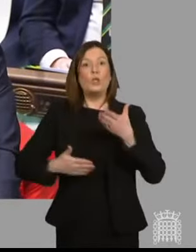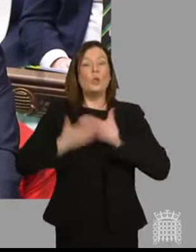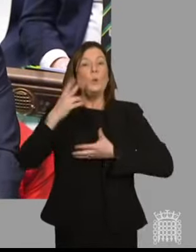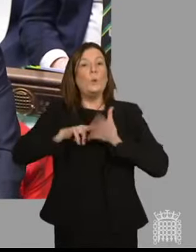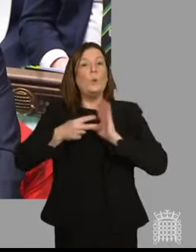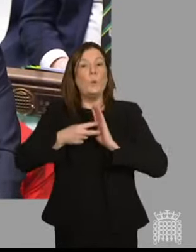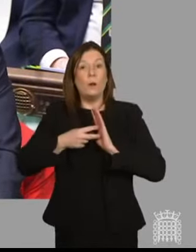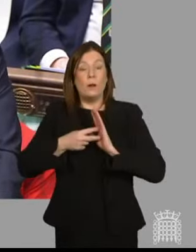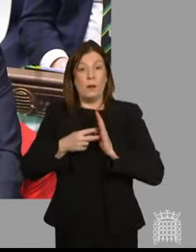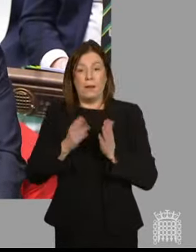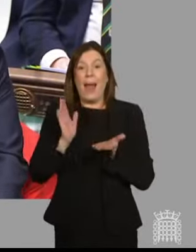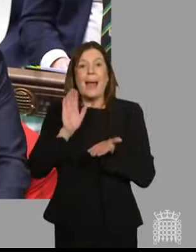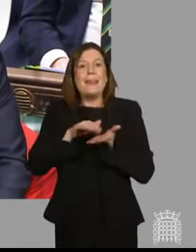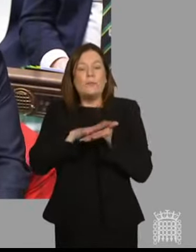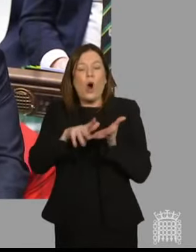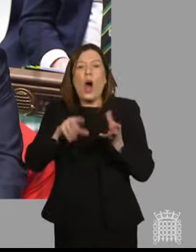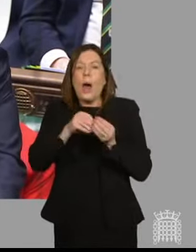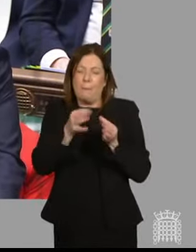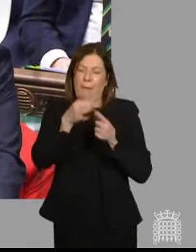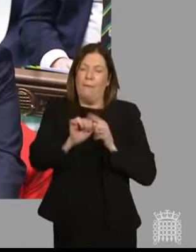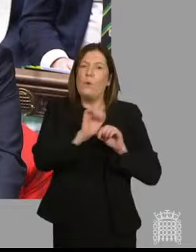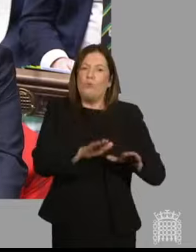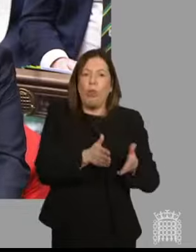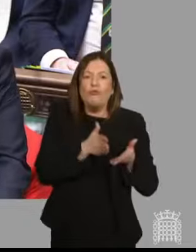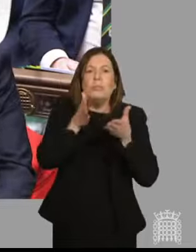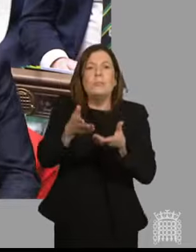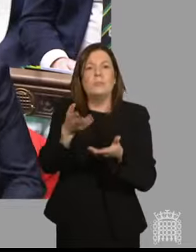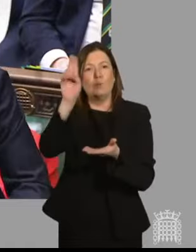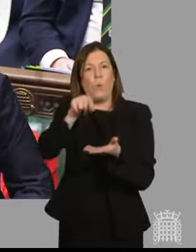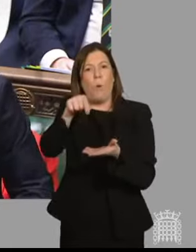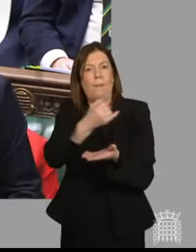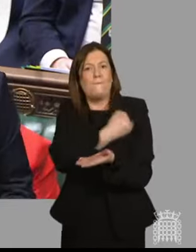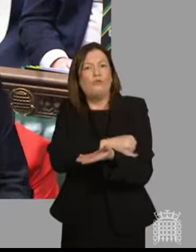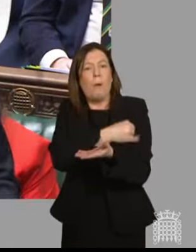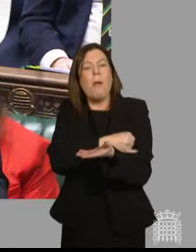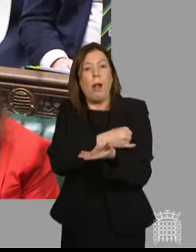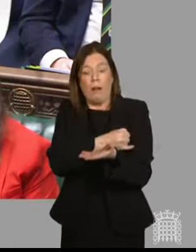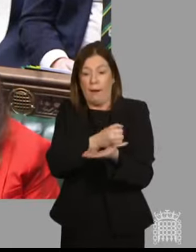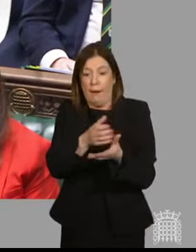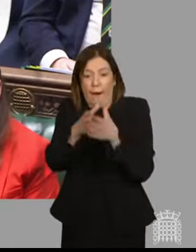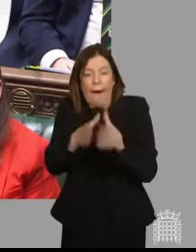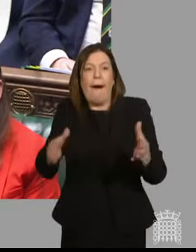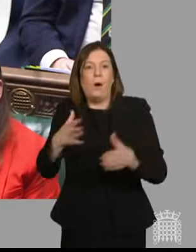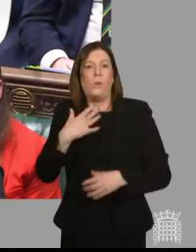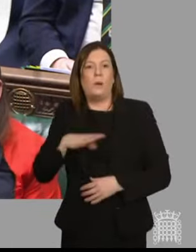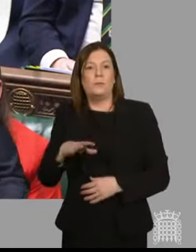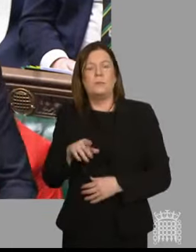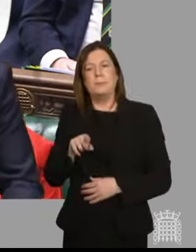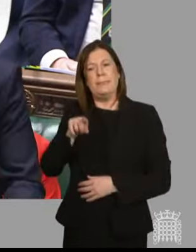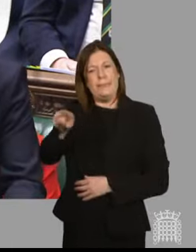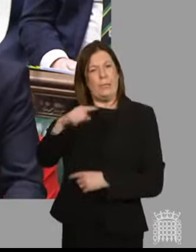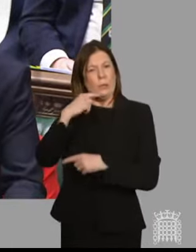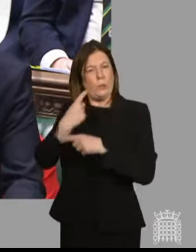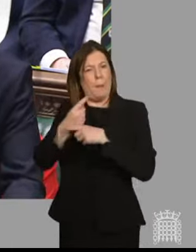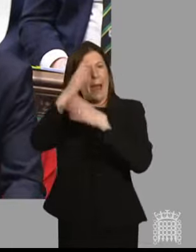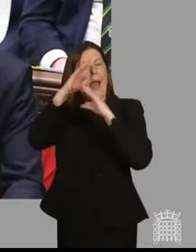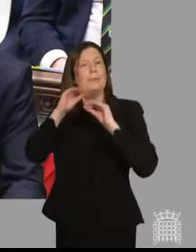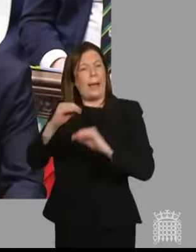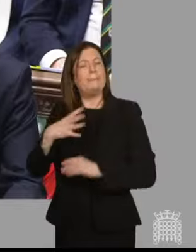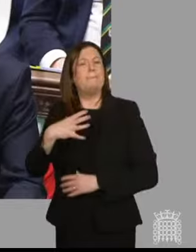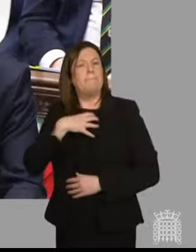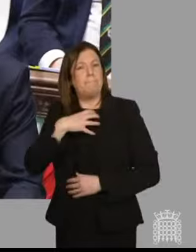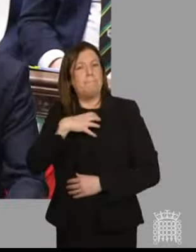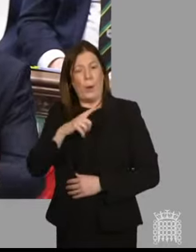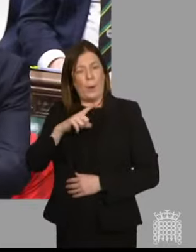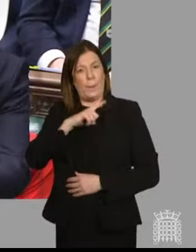most vulnerable schools. But I am surprised to hear him raise that topic, because from longer lockdowns or voting against our minimum